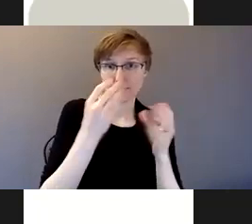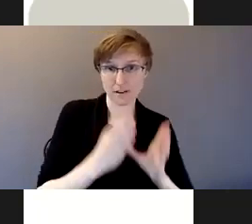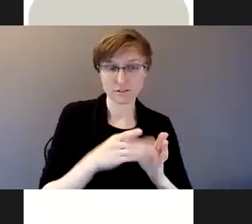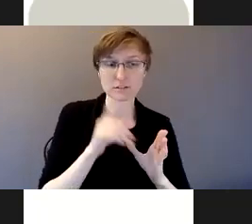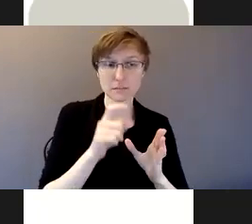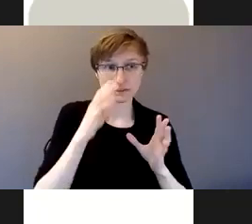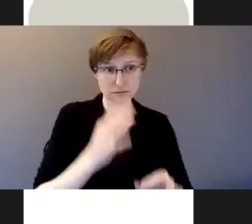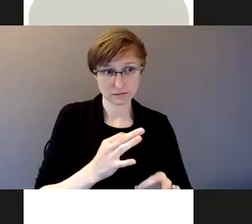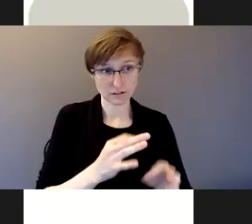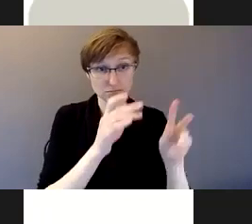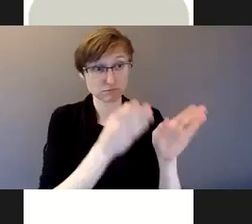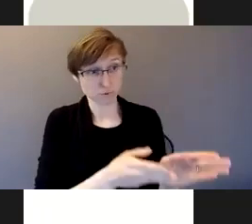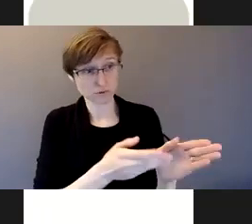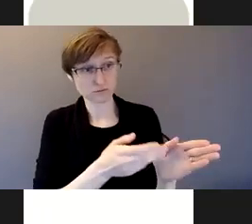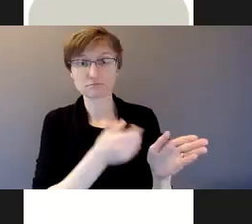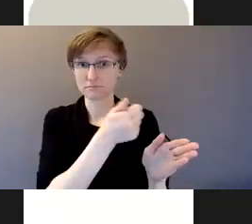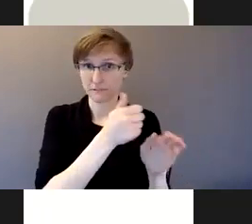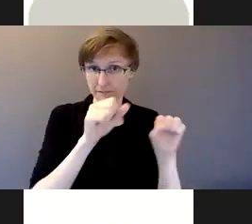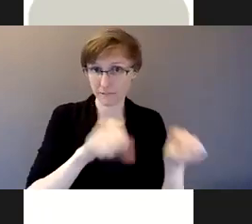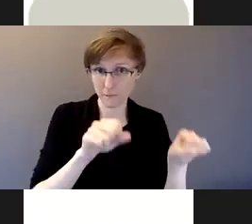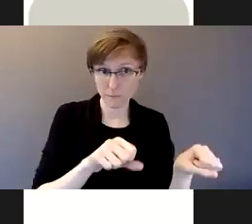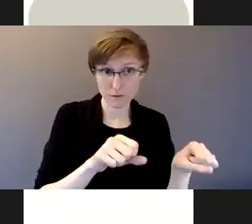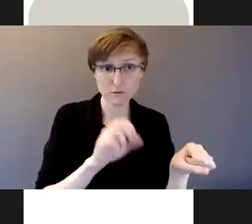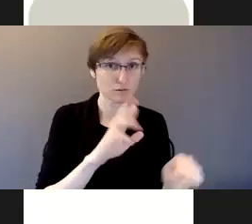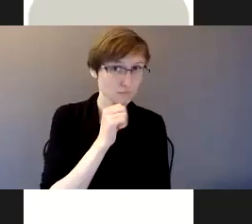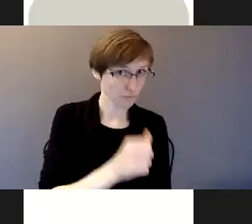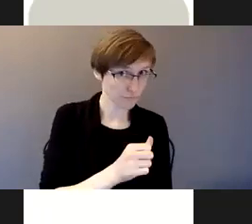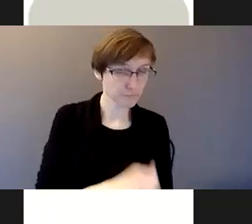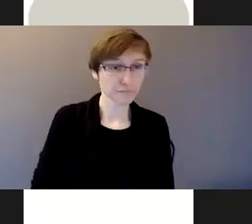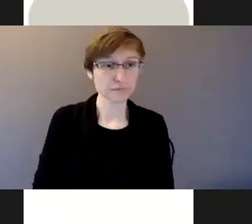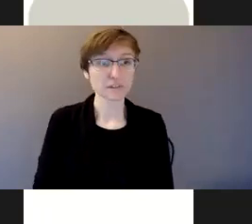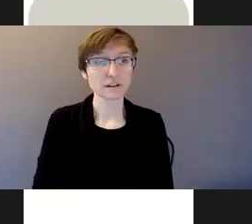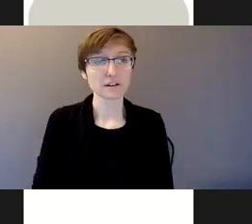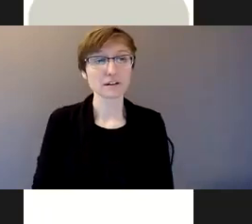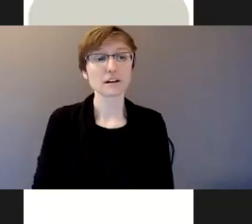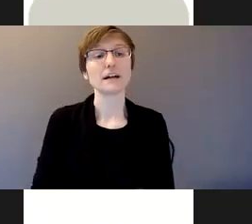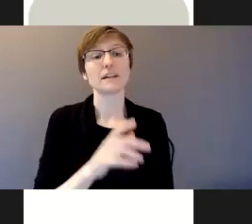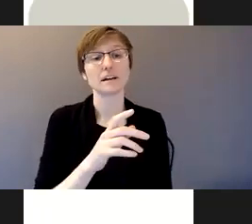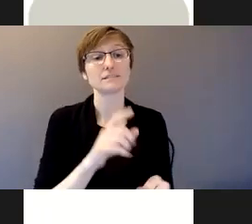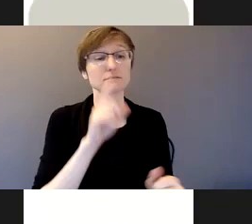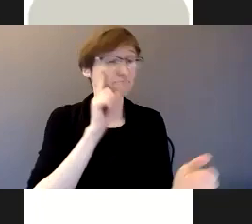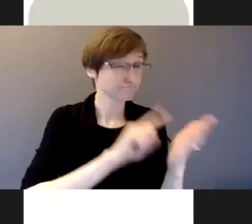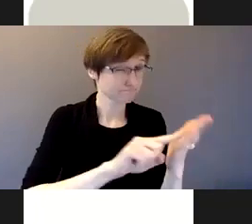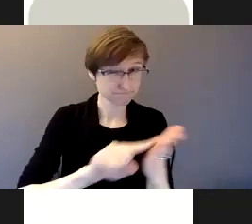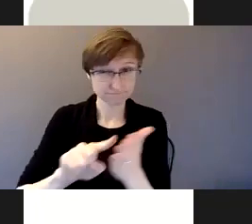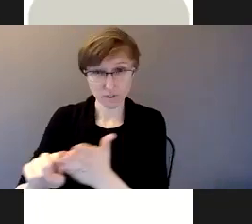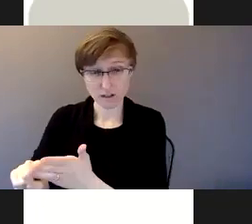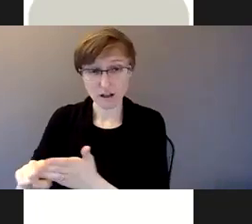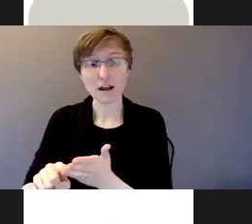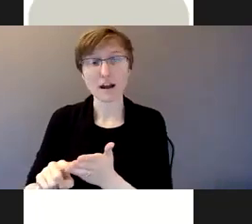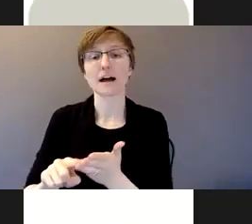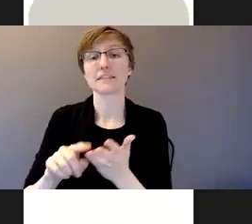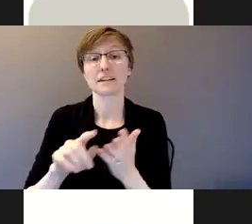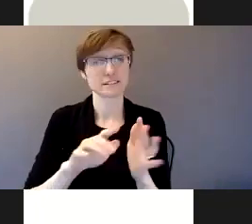our office to get that treatment decision as a substitute decision maker. So we are the last resort, as you'll see. Any other relative is